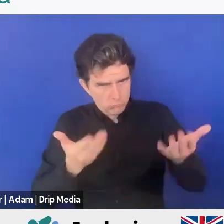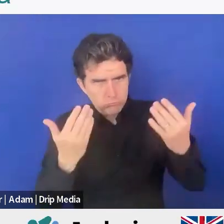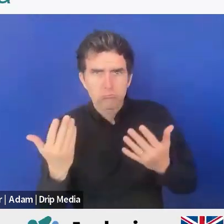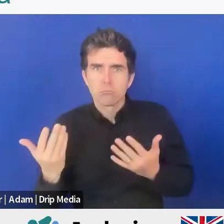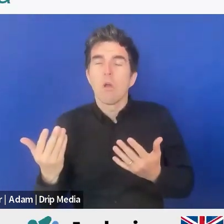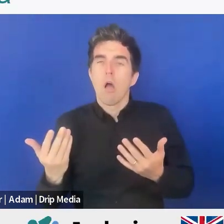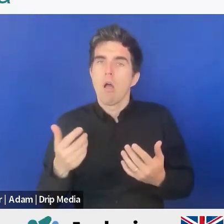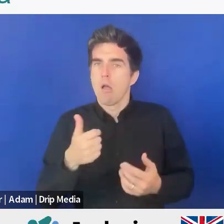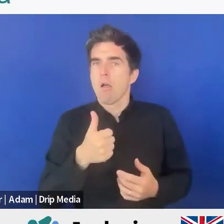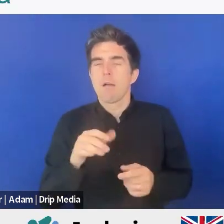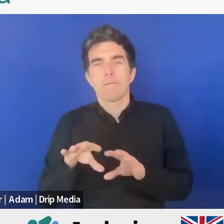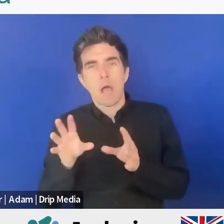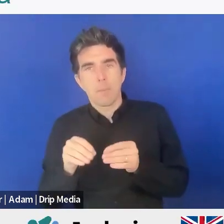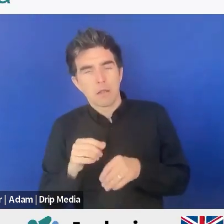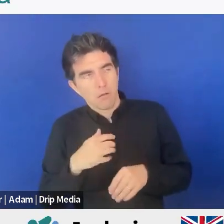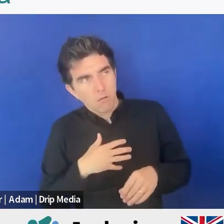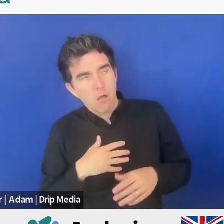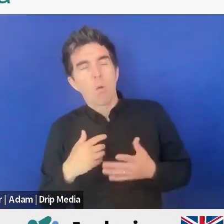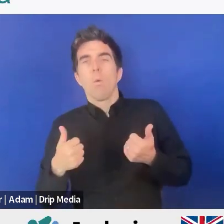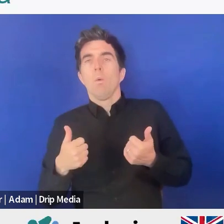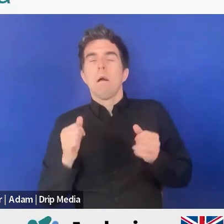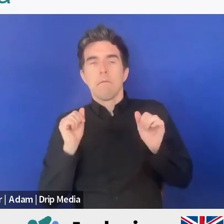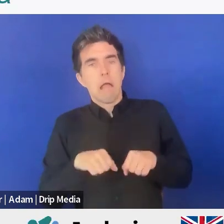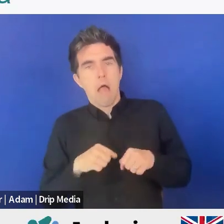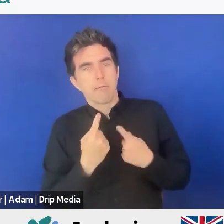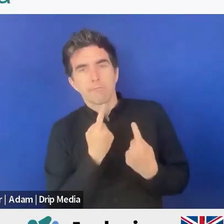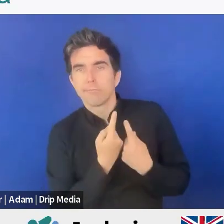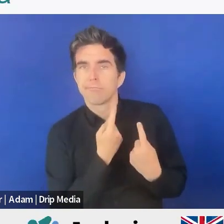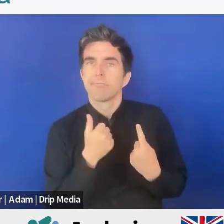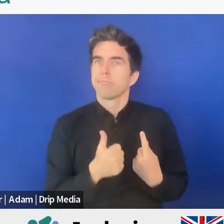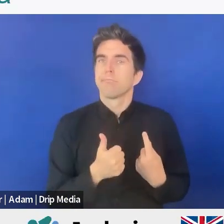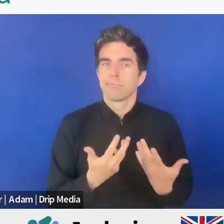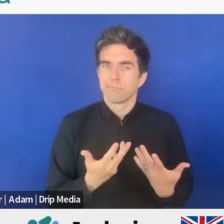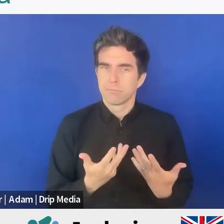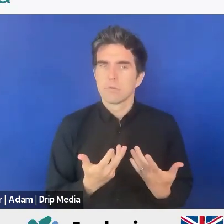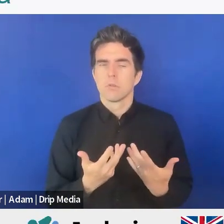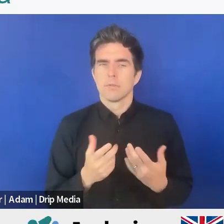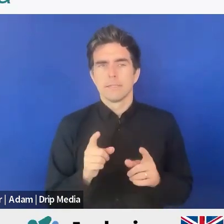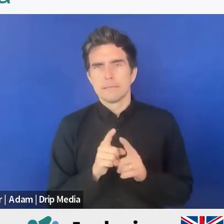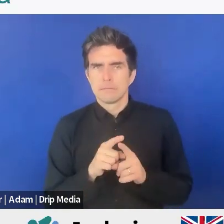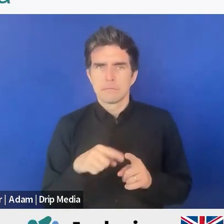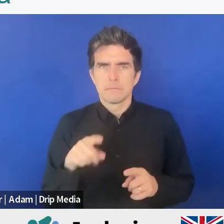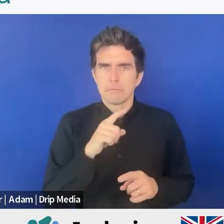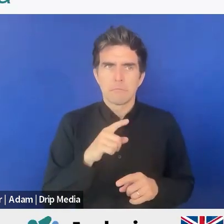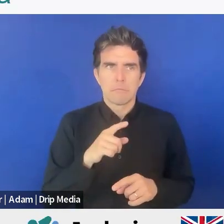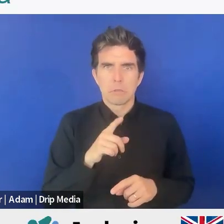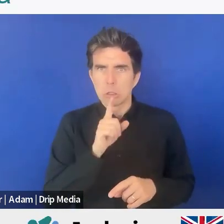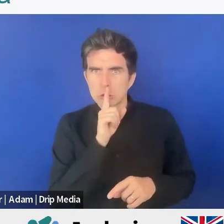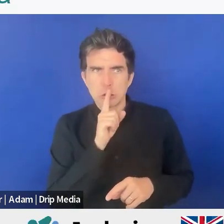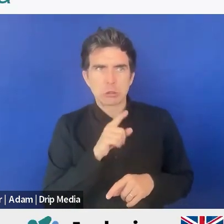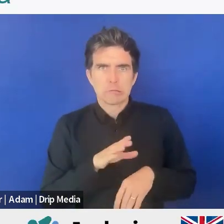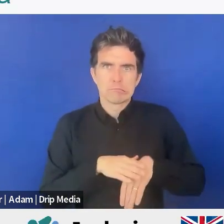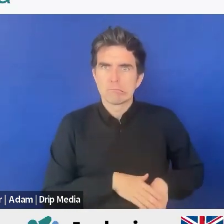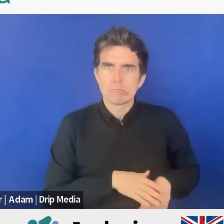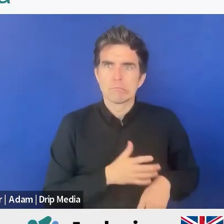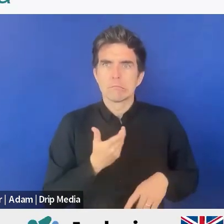stigmas. And as well as the children's uh, are easier to brought in the system with dignity. In